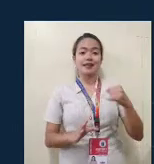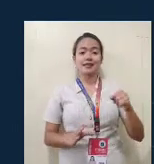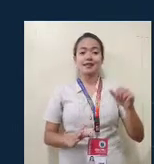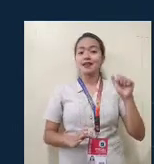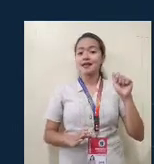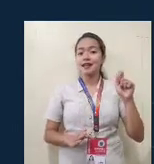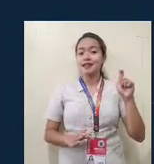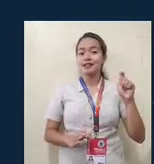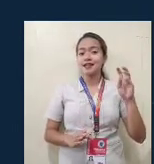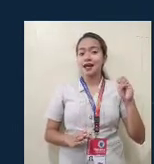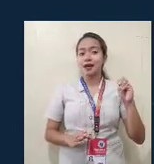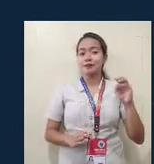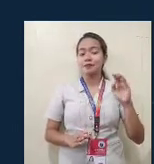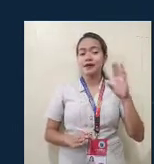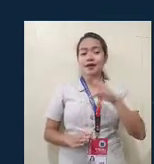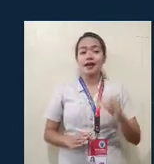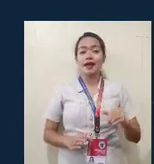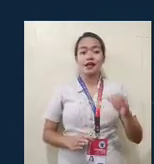Industry,